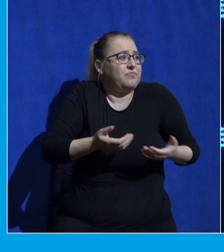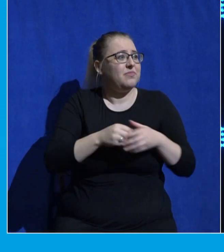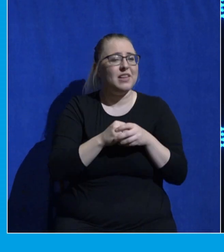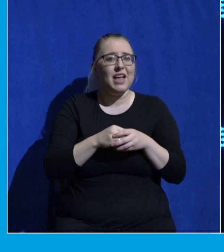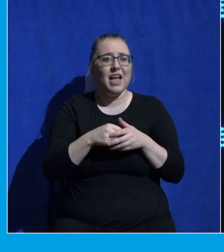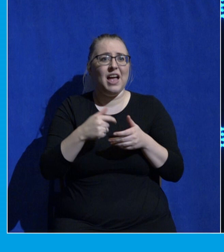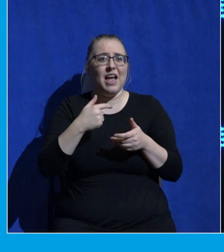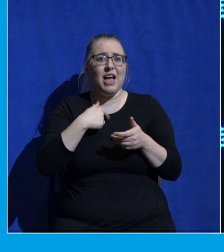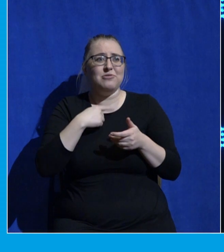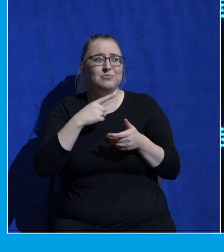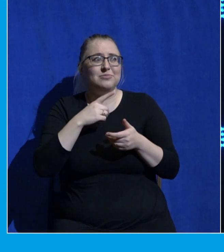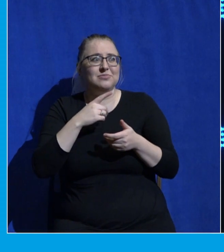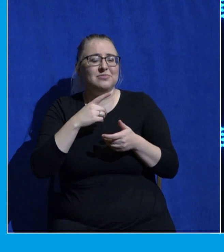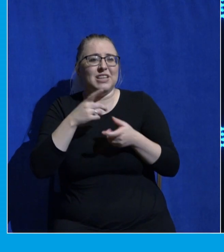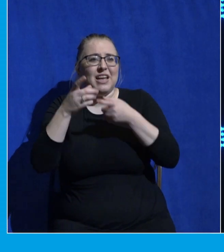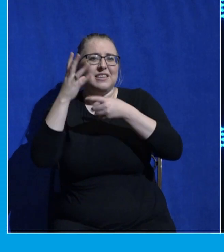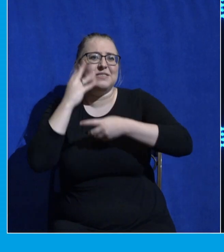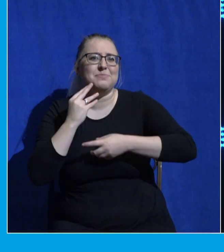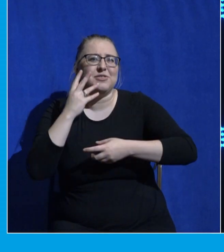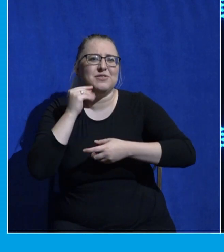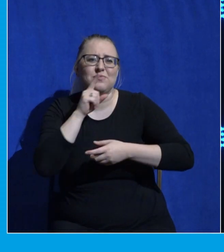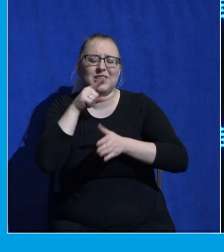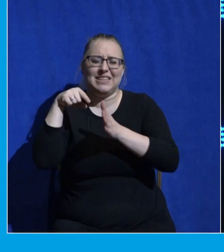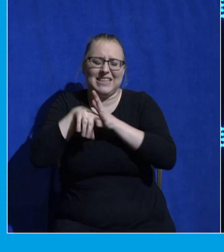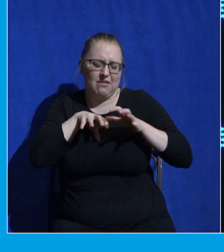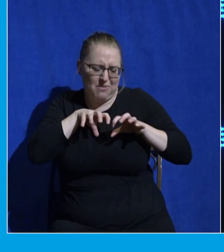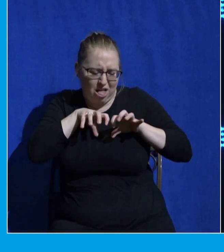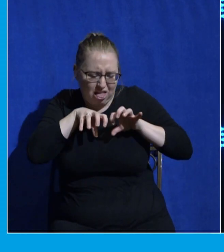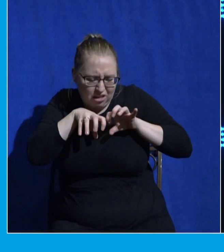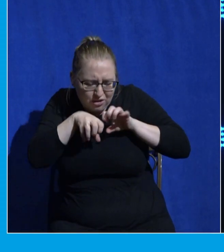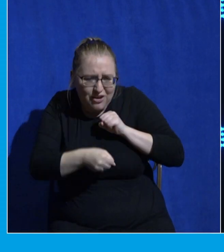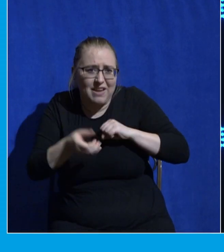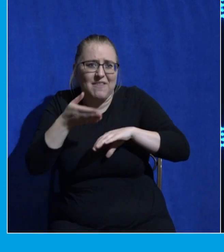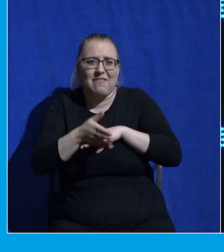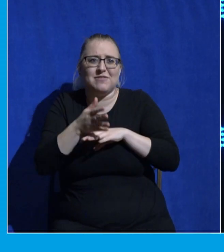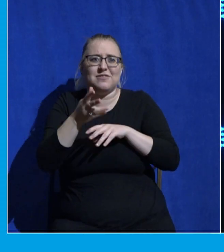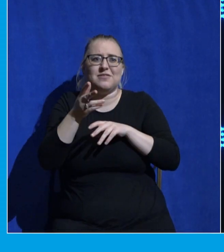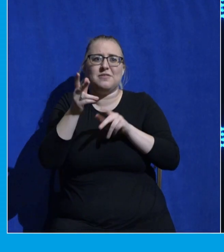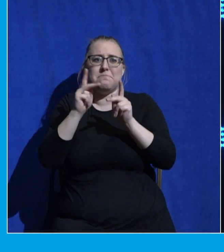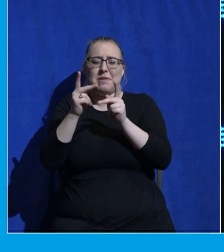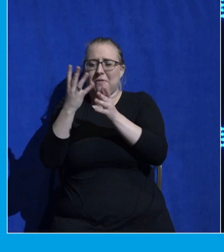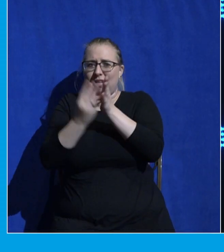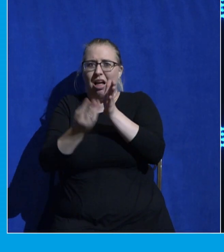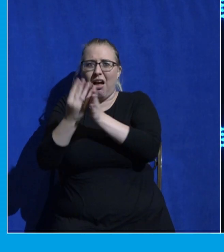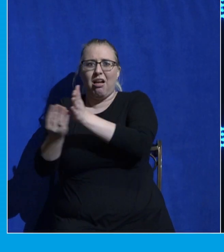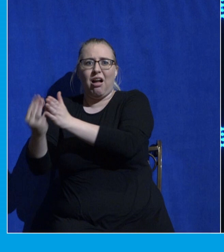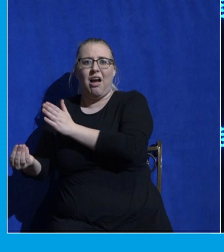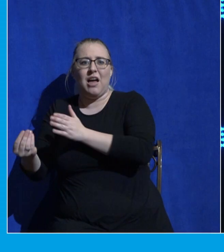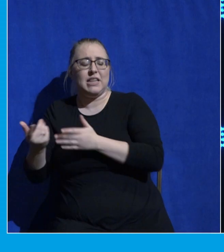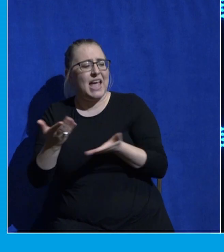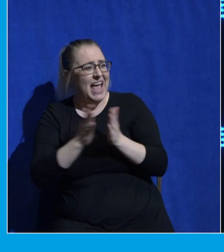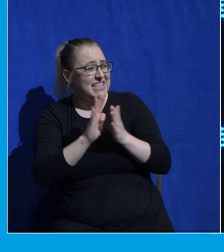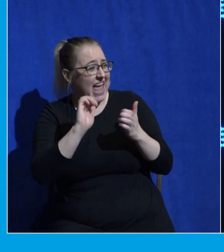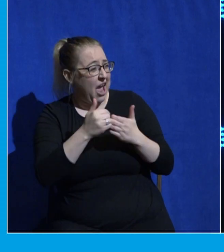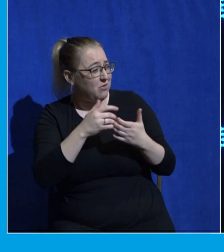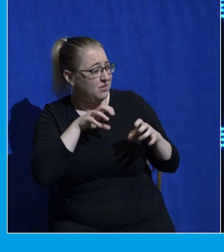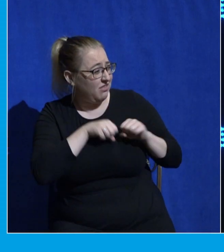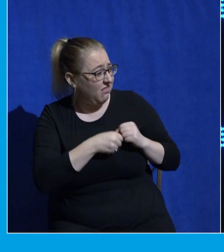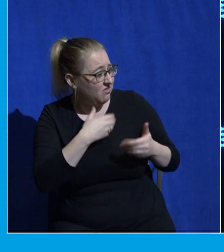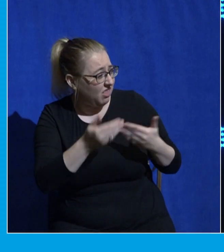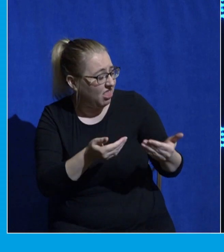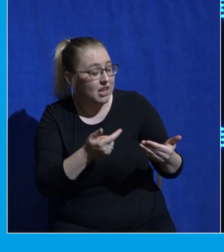and debilitating grief because of the loss of loved ones. Eric, how are you carrying the grief? I'm